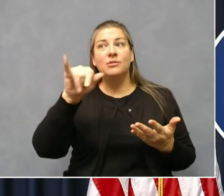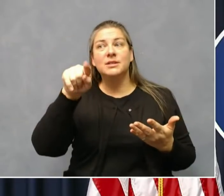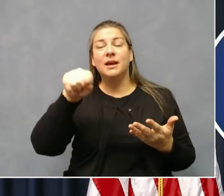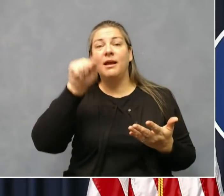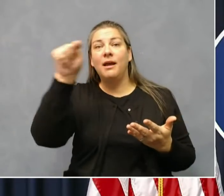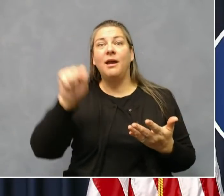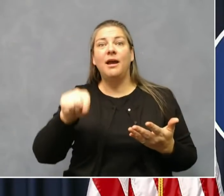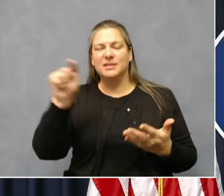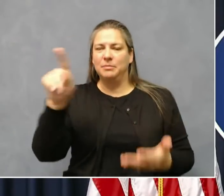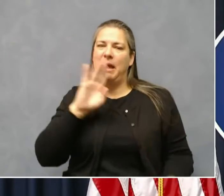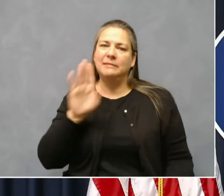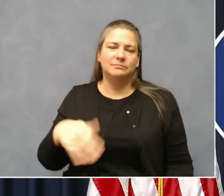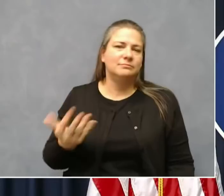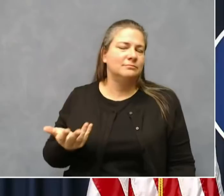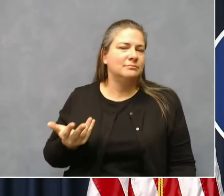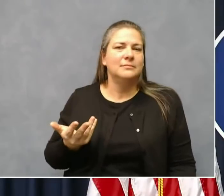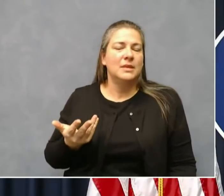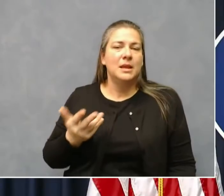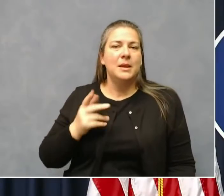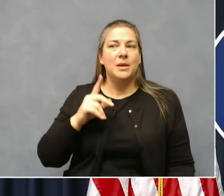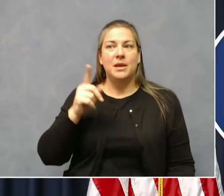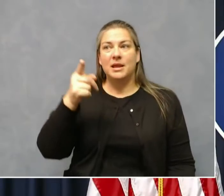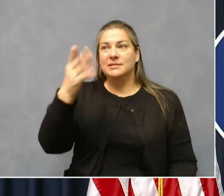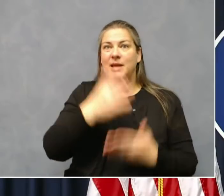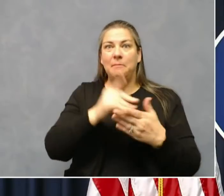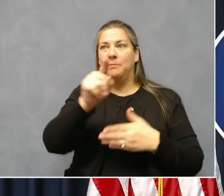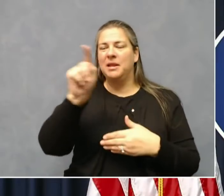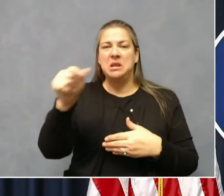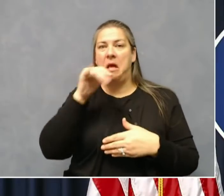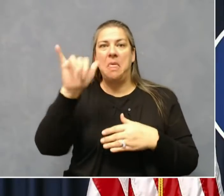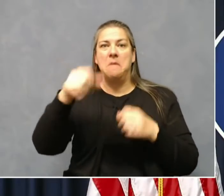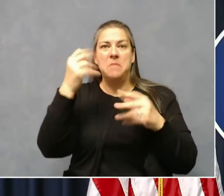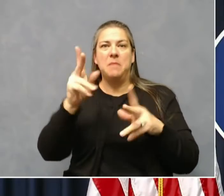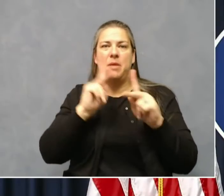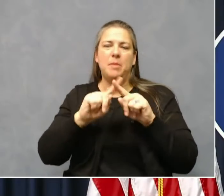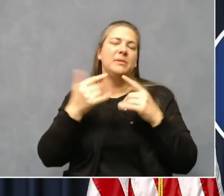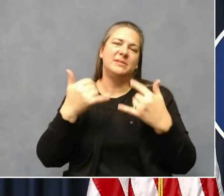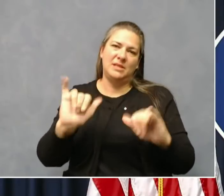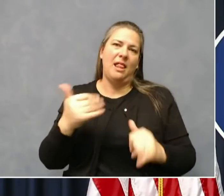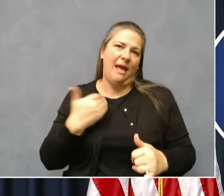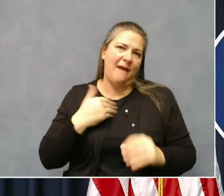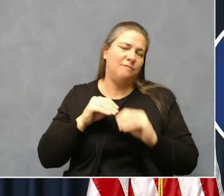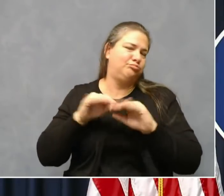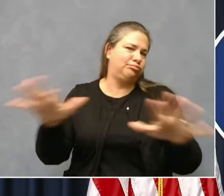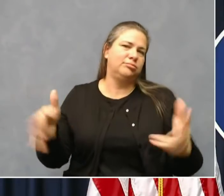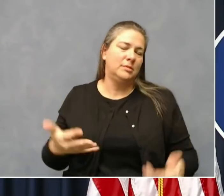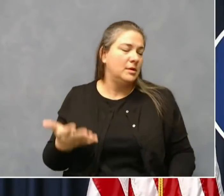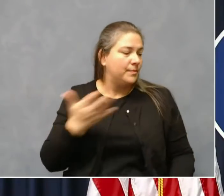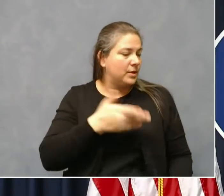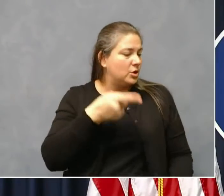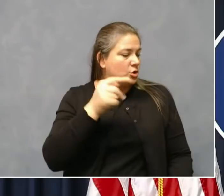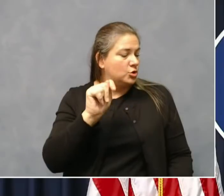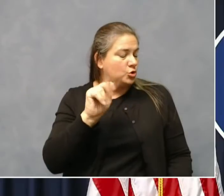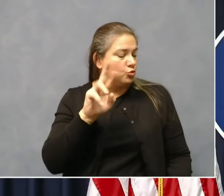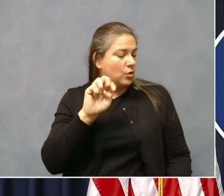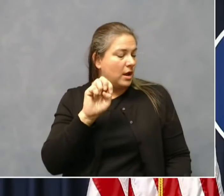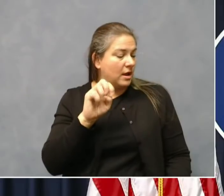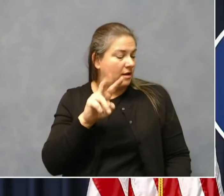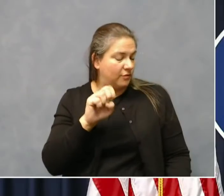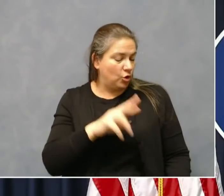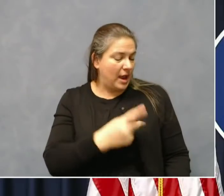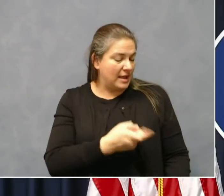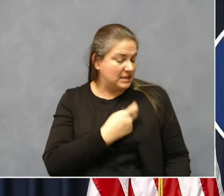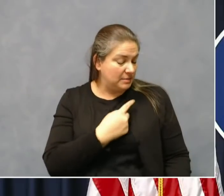population isn't all that large comparatively. Trevor Peters, Fox 19, because the Pfizer vaccine is incredibly sensitive